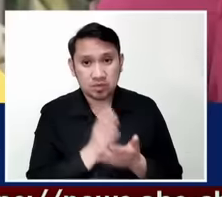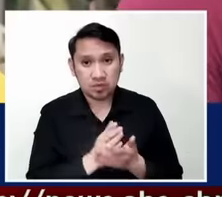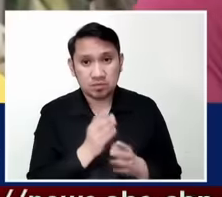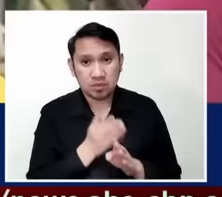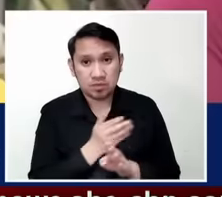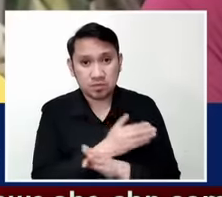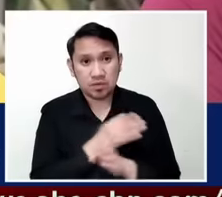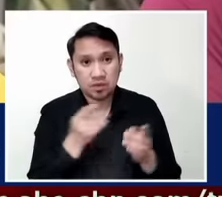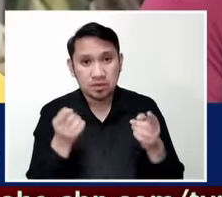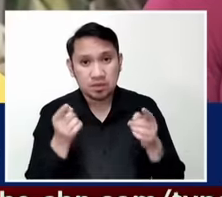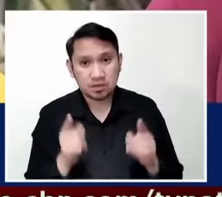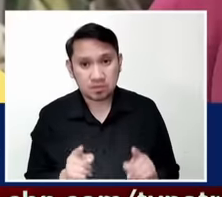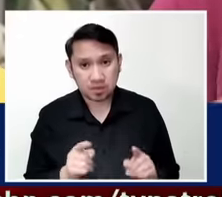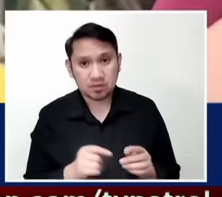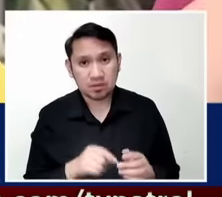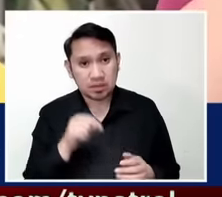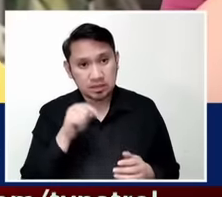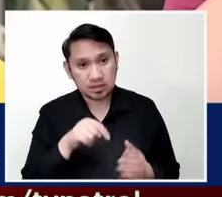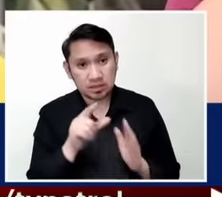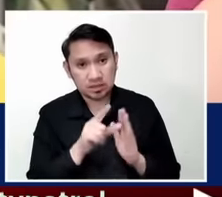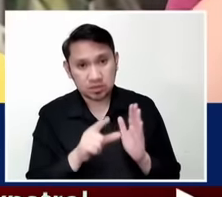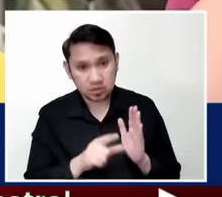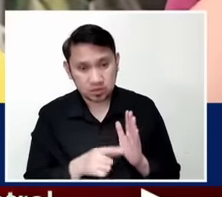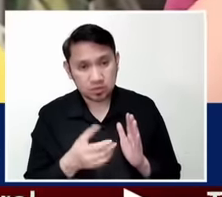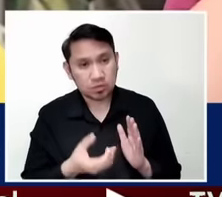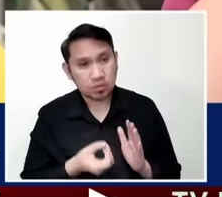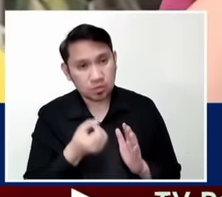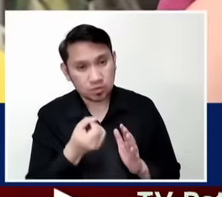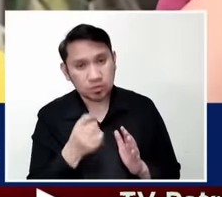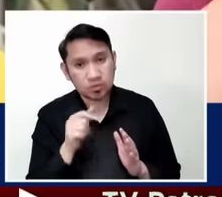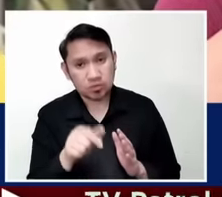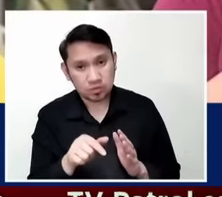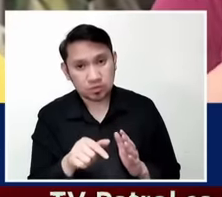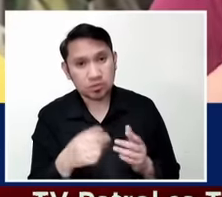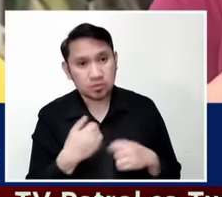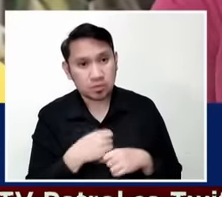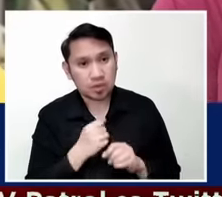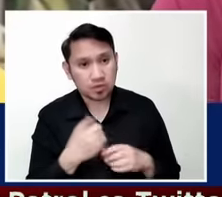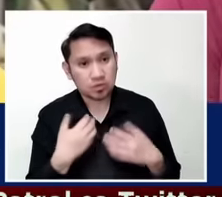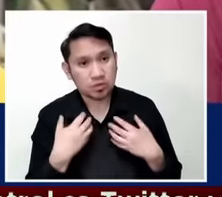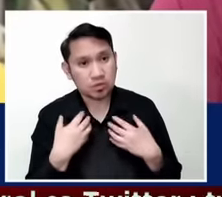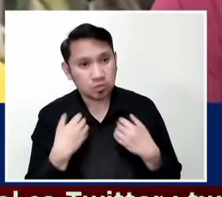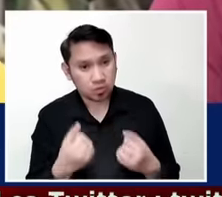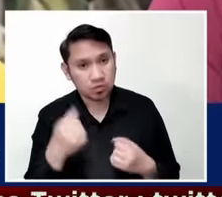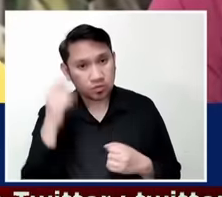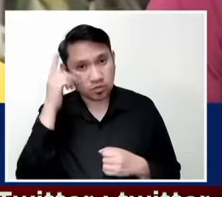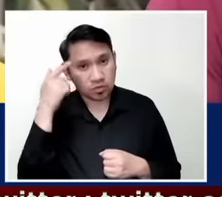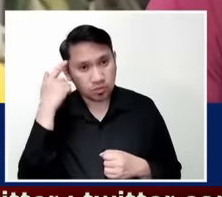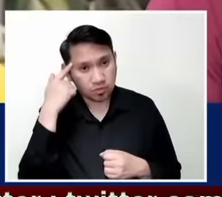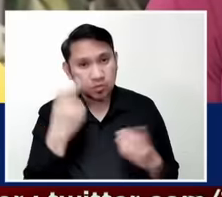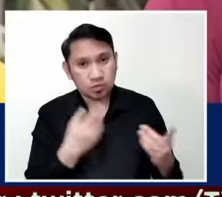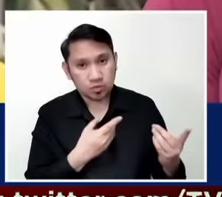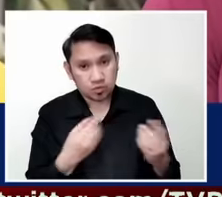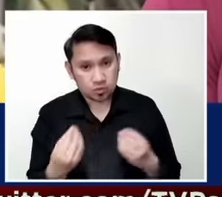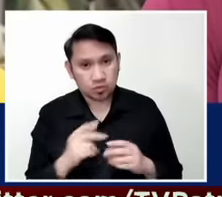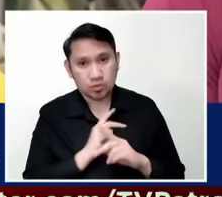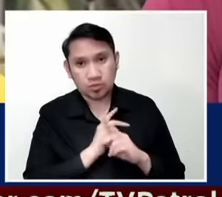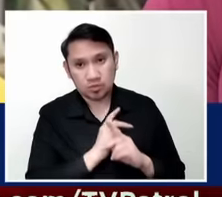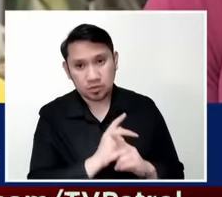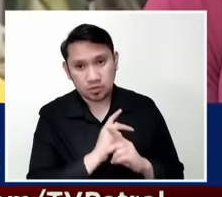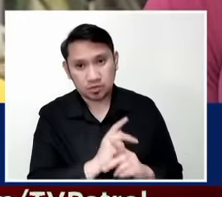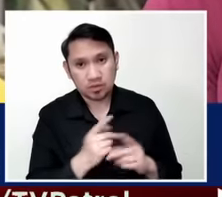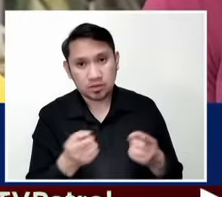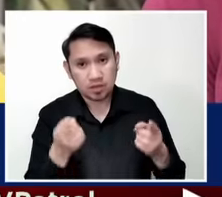happens. And this law equips the law enforcement agencies, equips the government to do that, to prevent it even before it